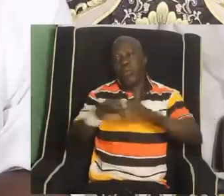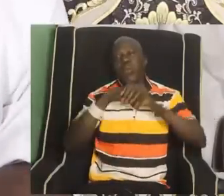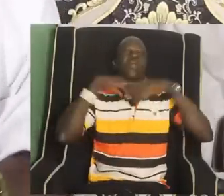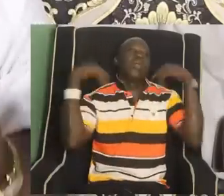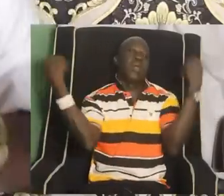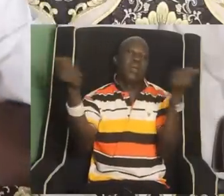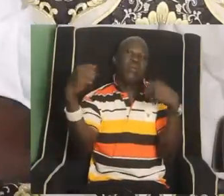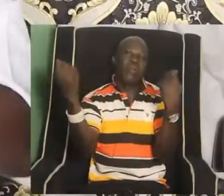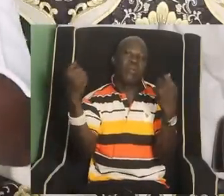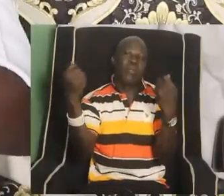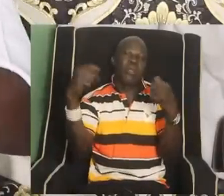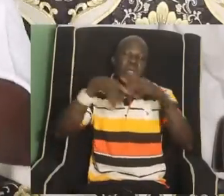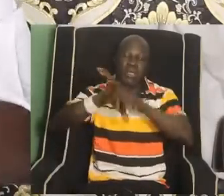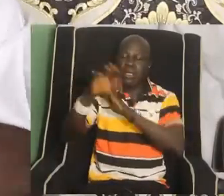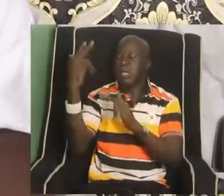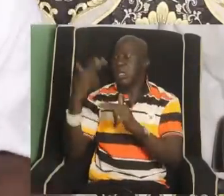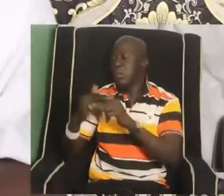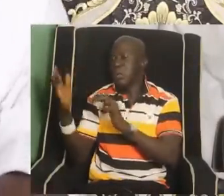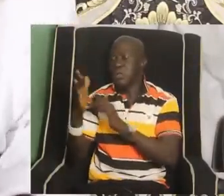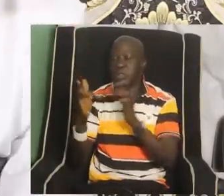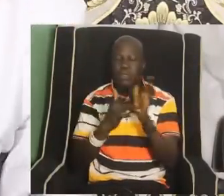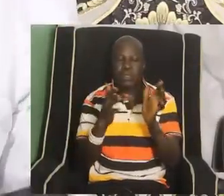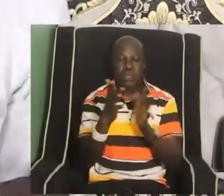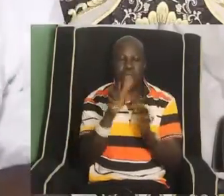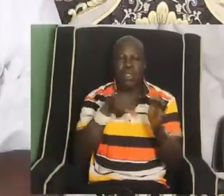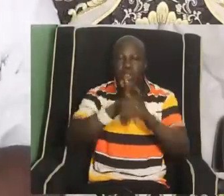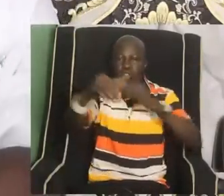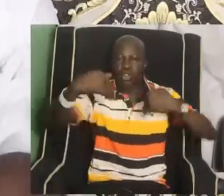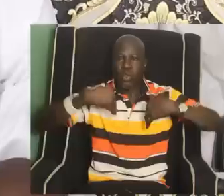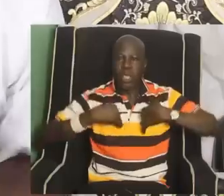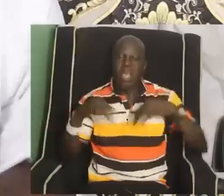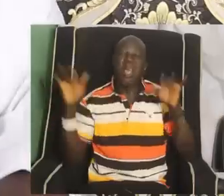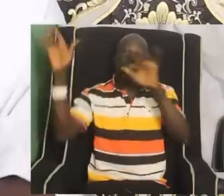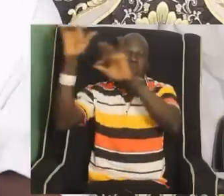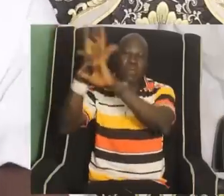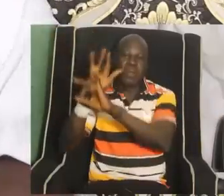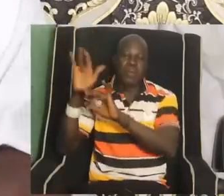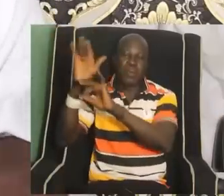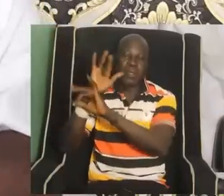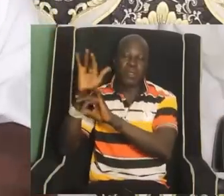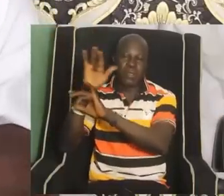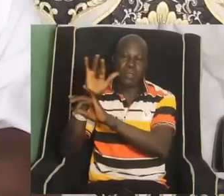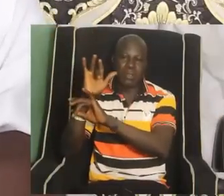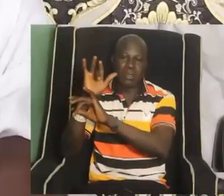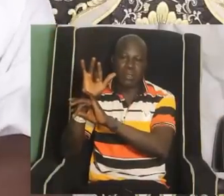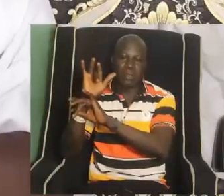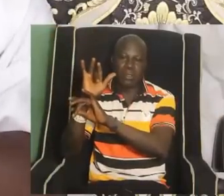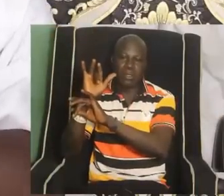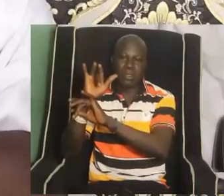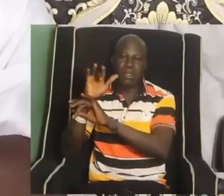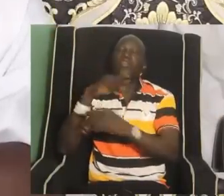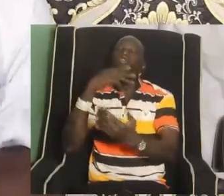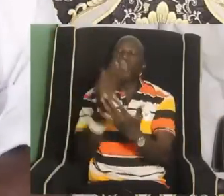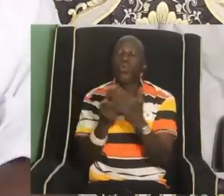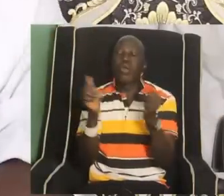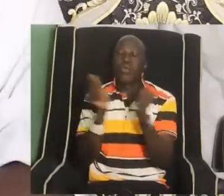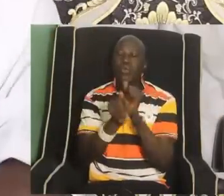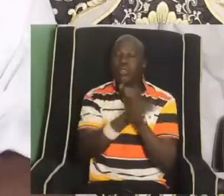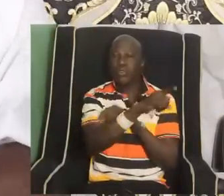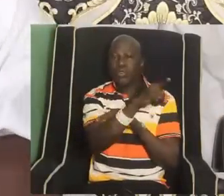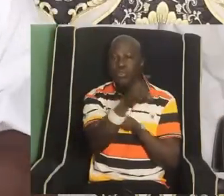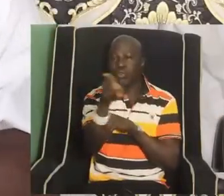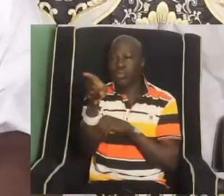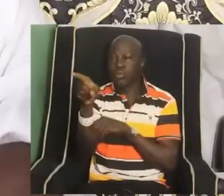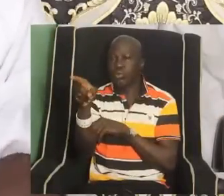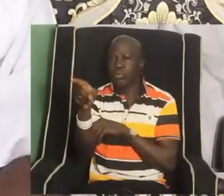anniversary. In the name of Jesus. You are tem mercy. O ma dara fun o.